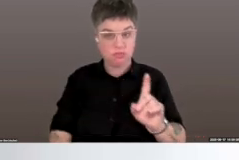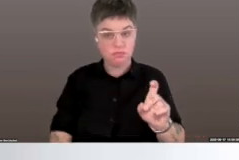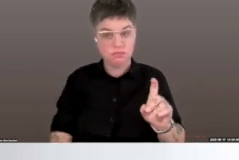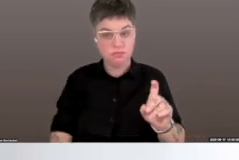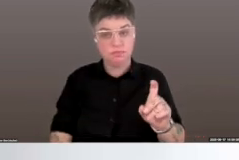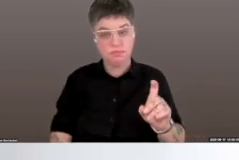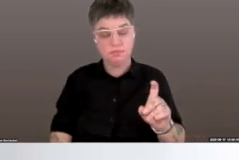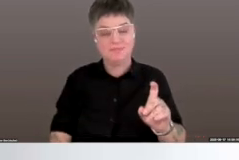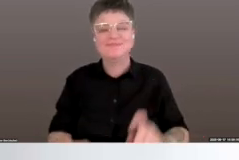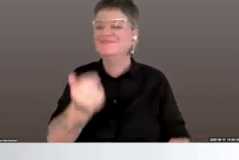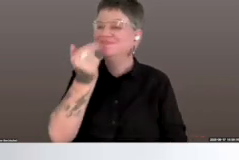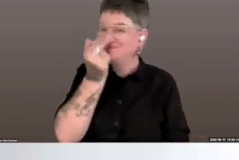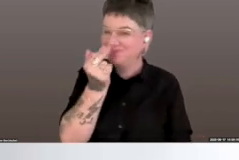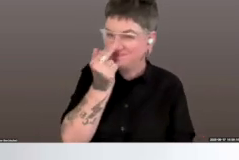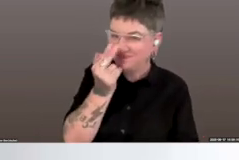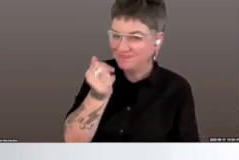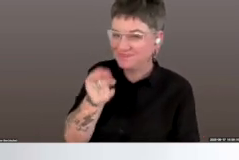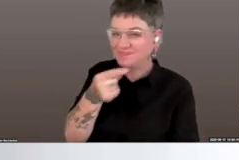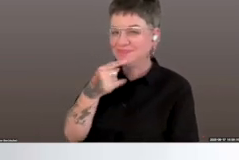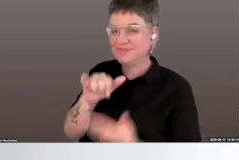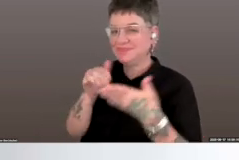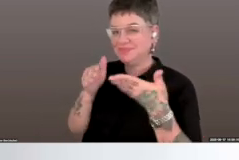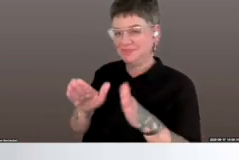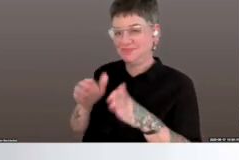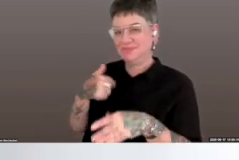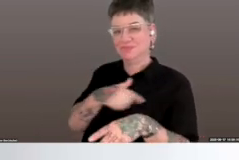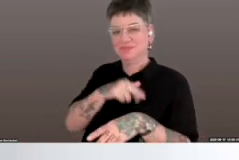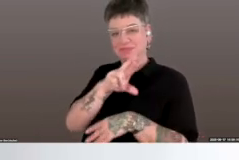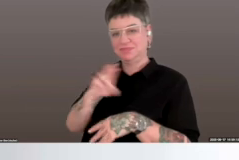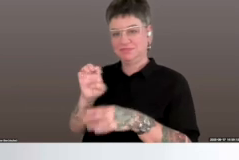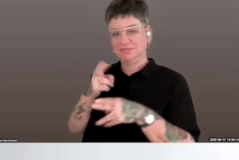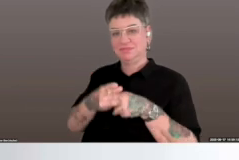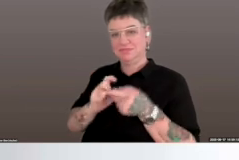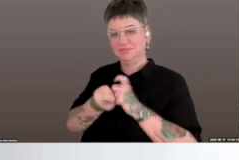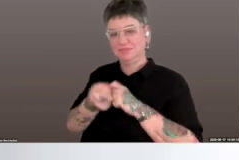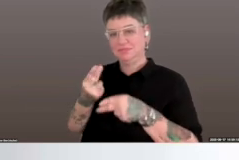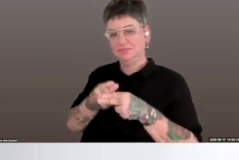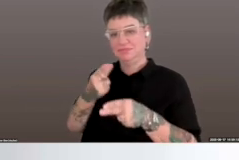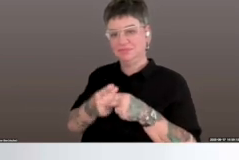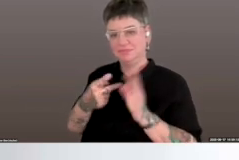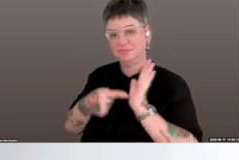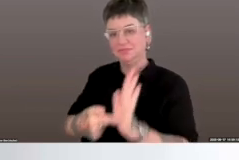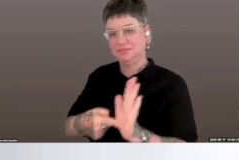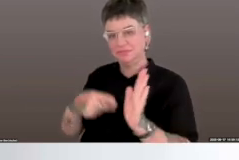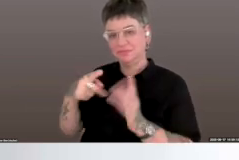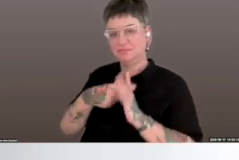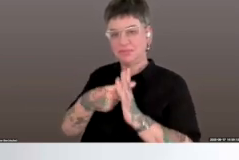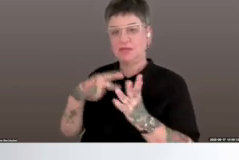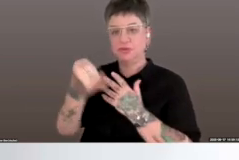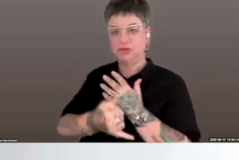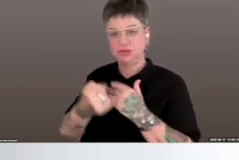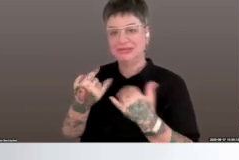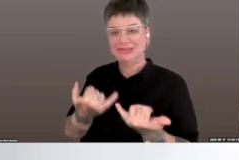It's funny that you say it that way, because when we were renaming our advanced technology demonstration and pilot projects, which is now